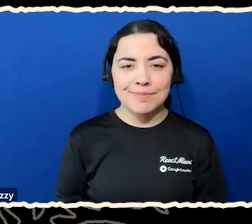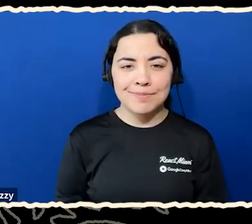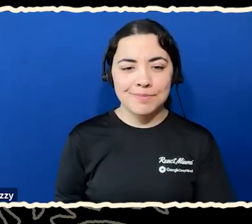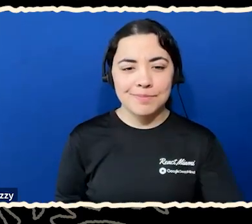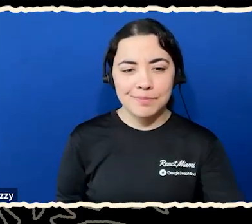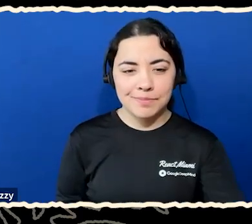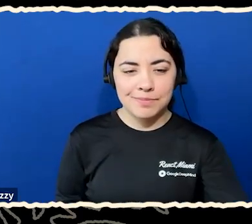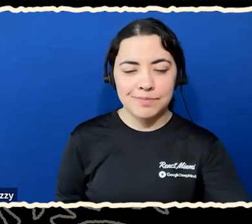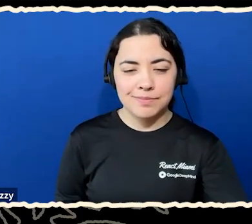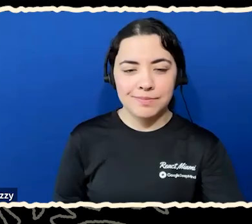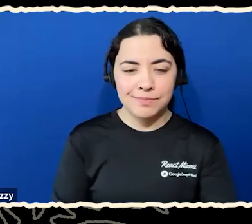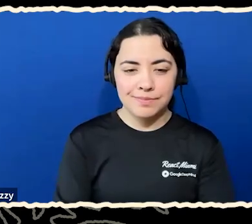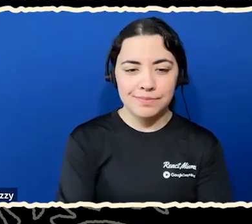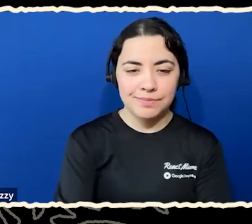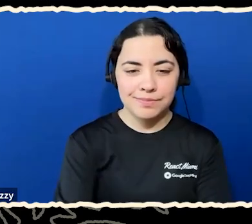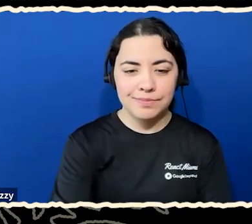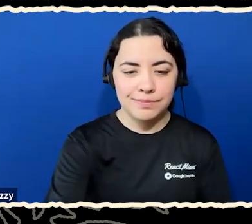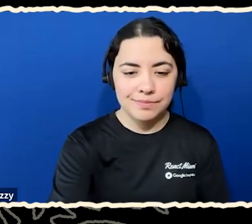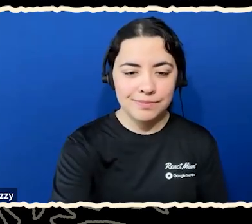animate. Nice.